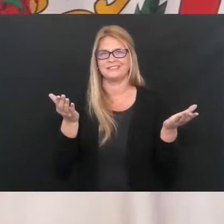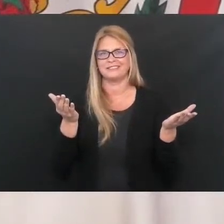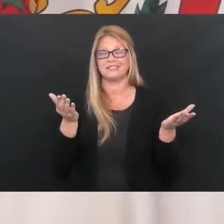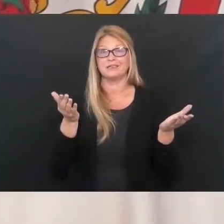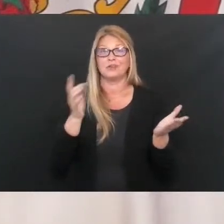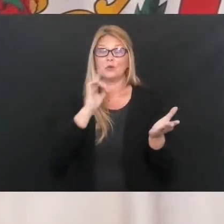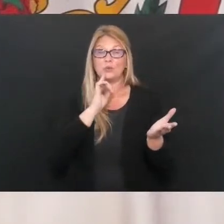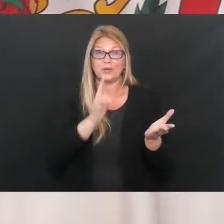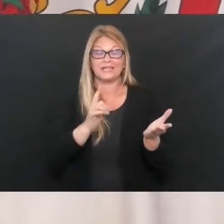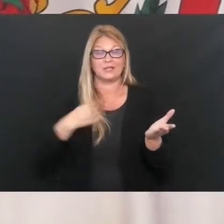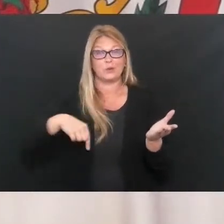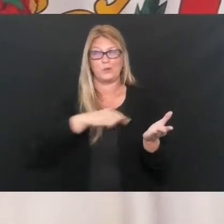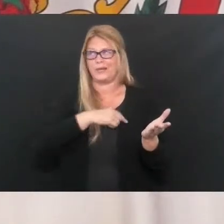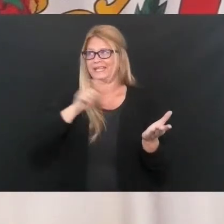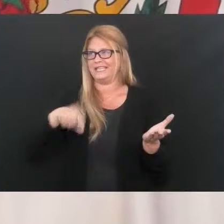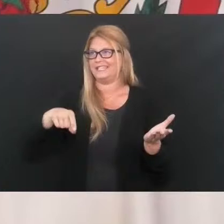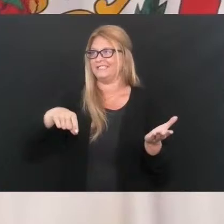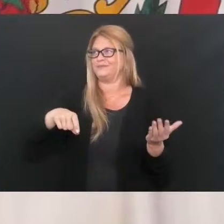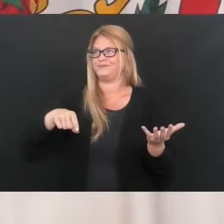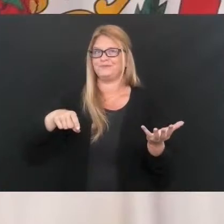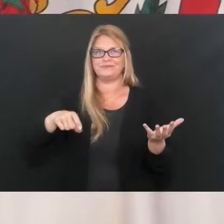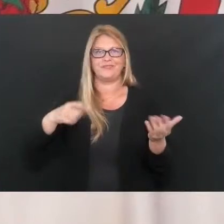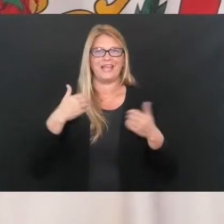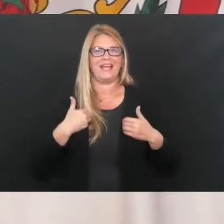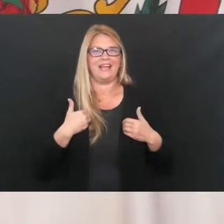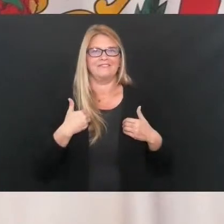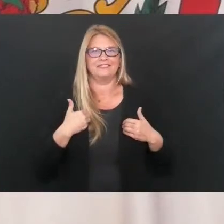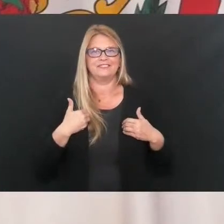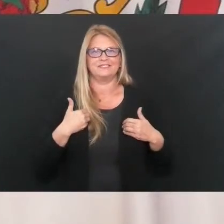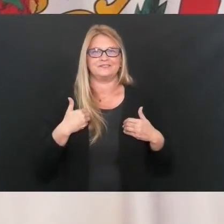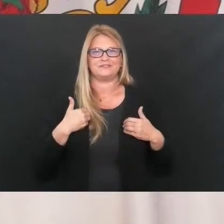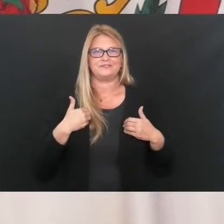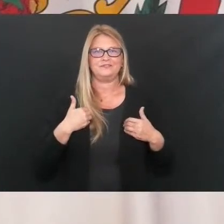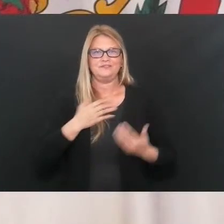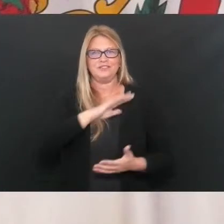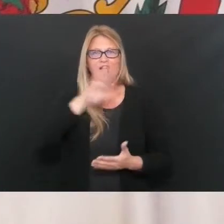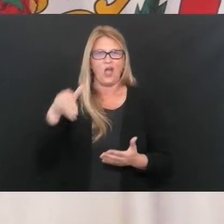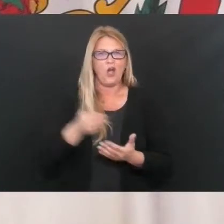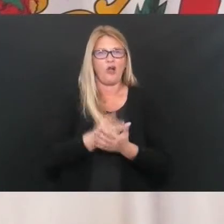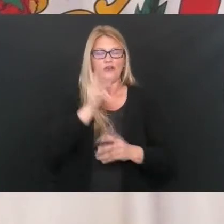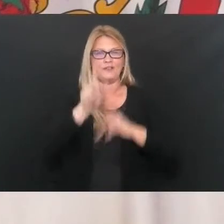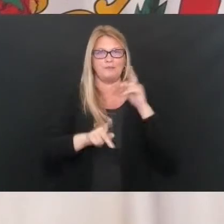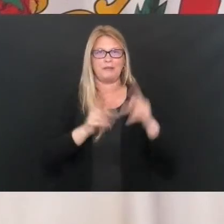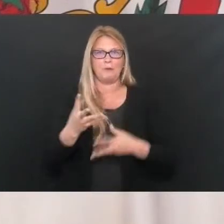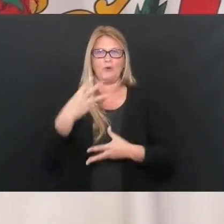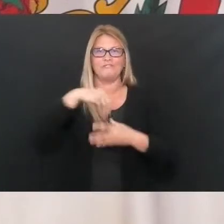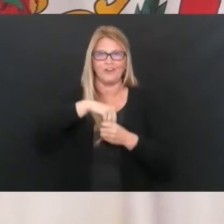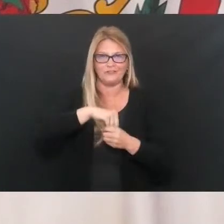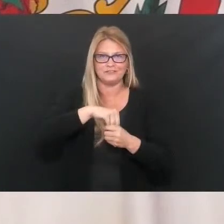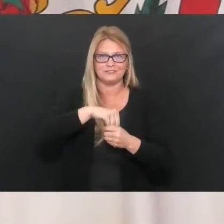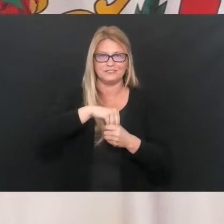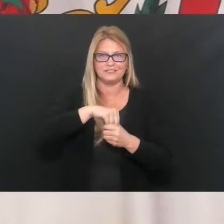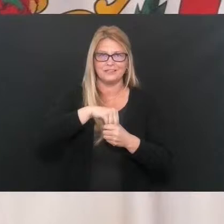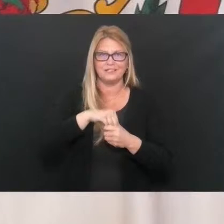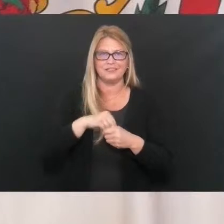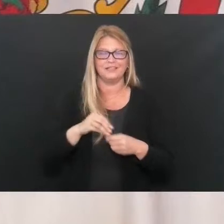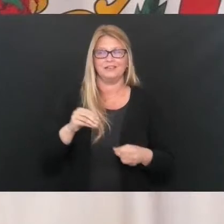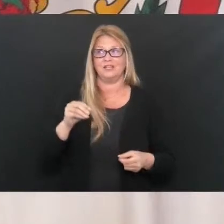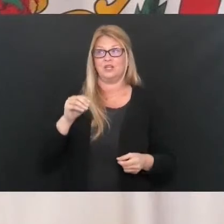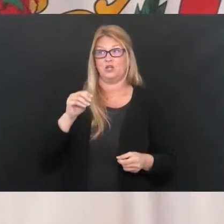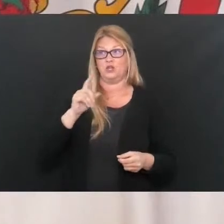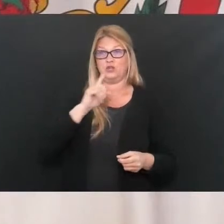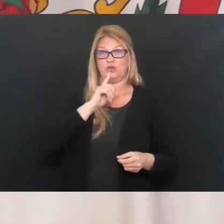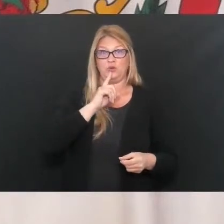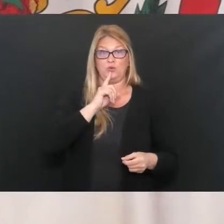truly, we got to have everybody play a part of this, because, Charles, the